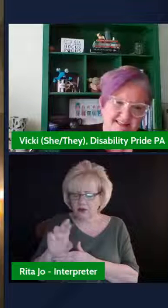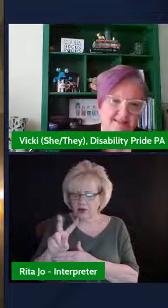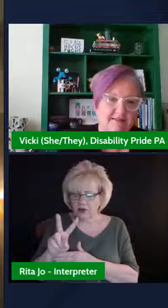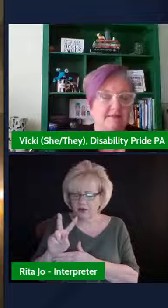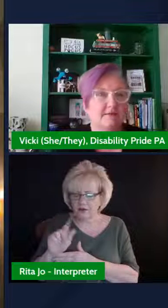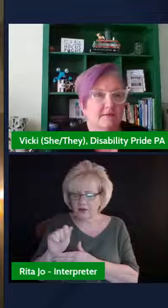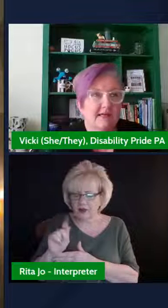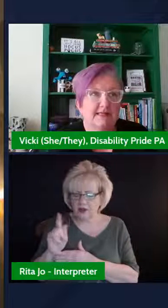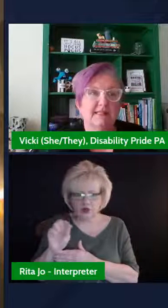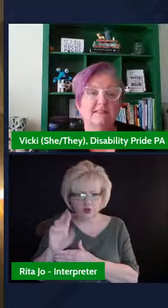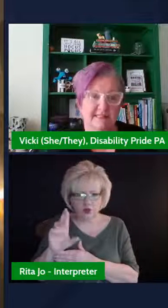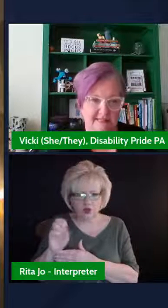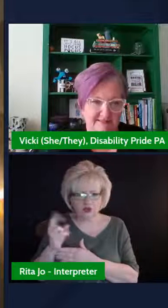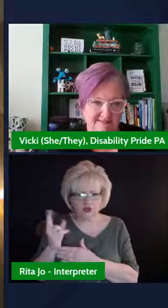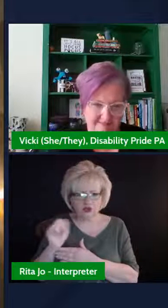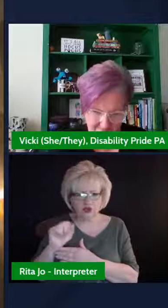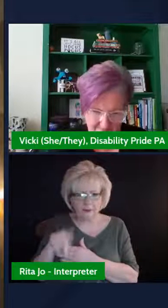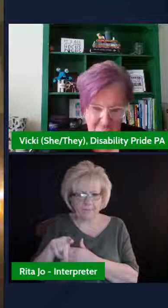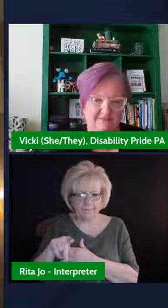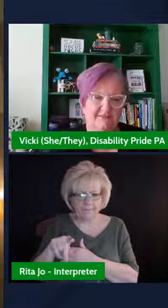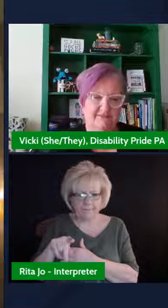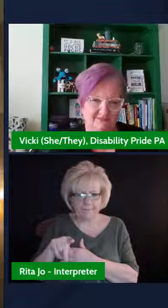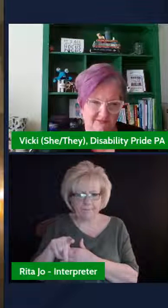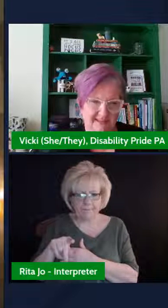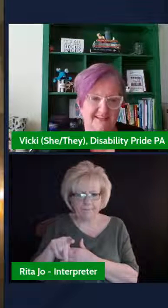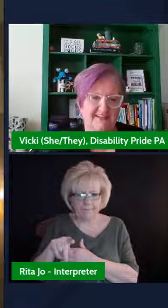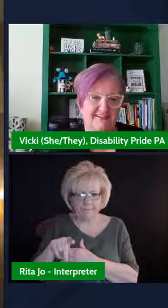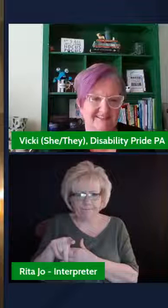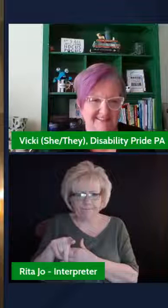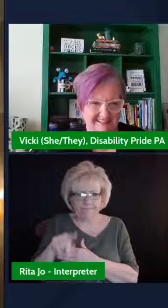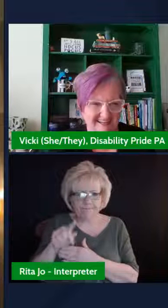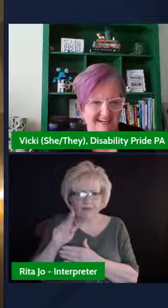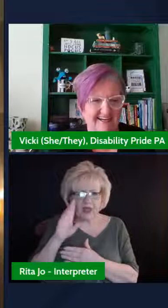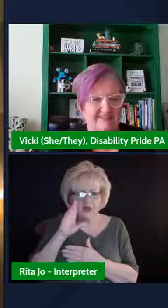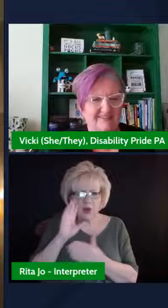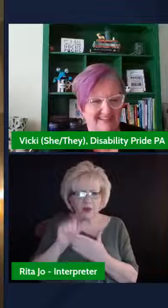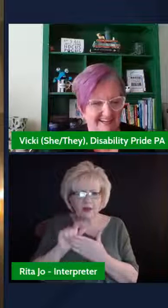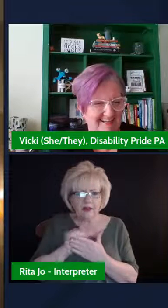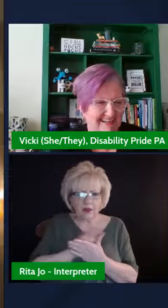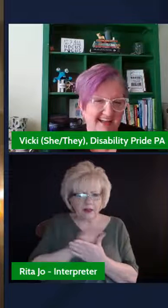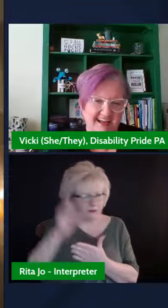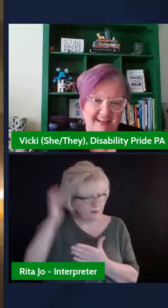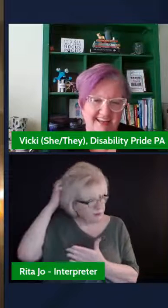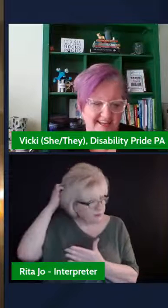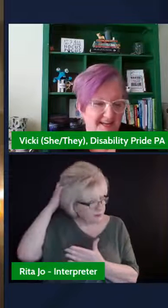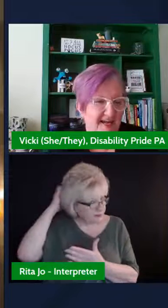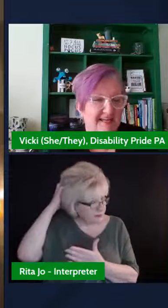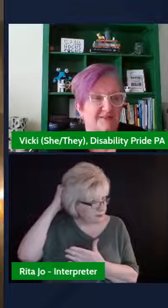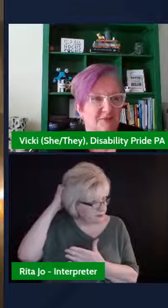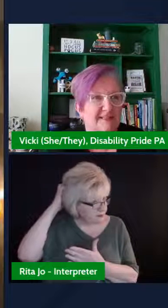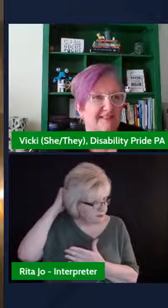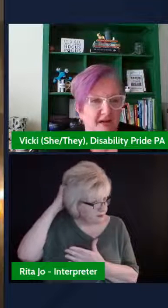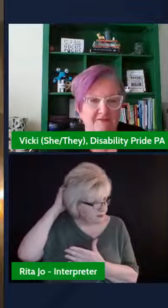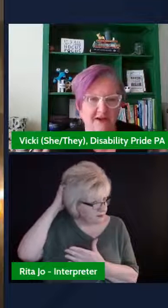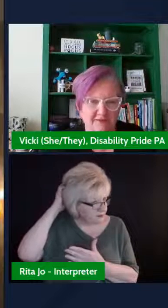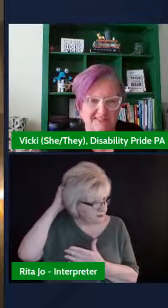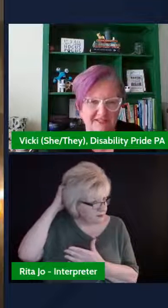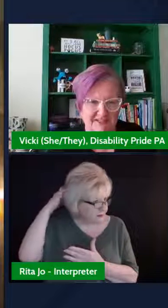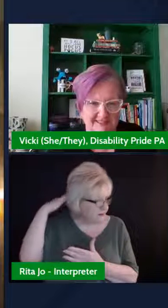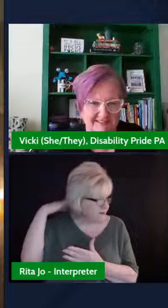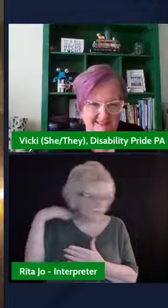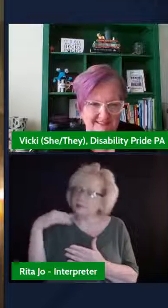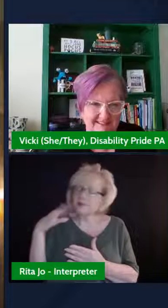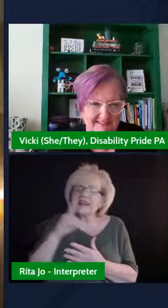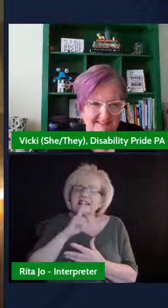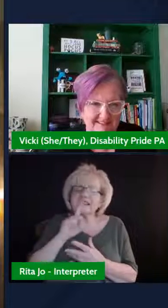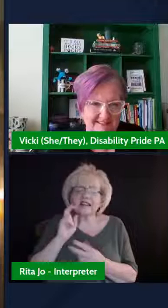any like, okay, legally, where um, it's a really tough